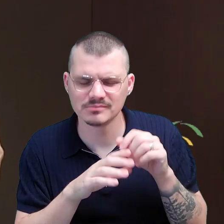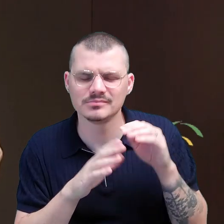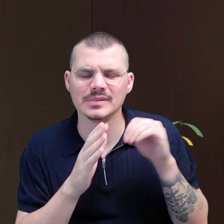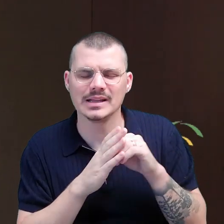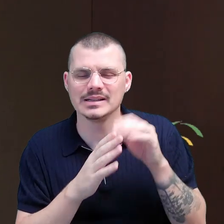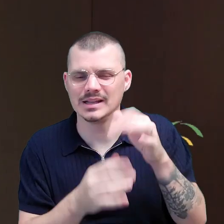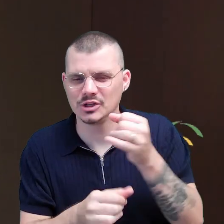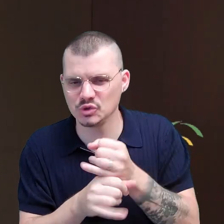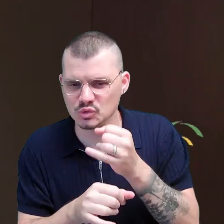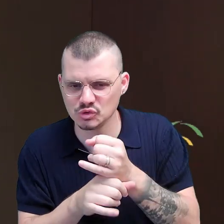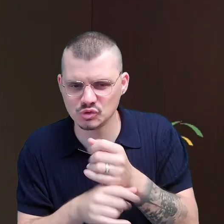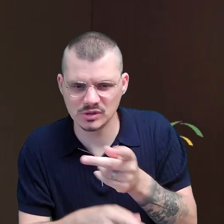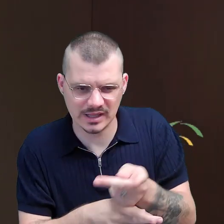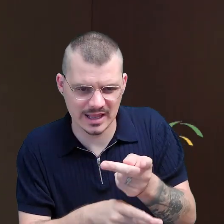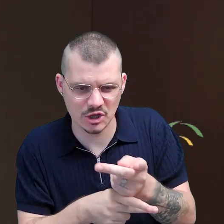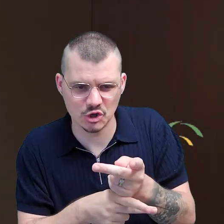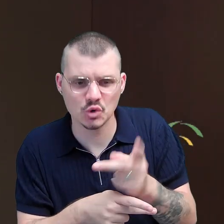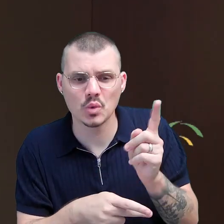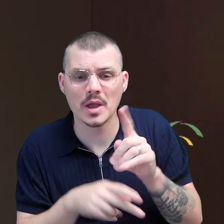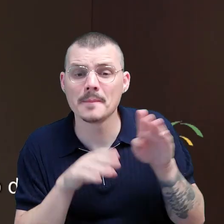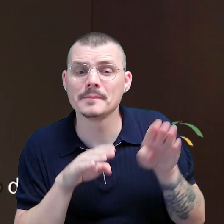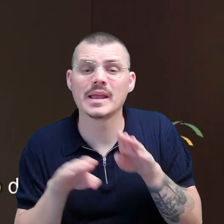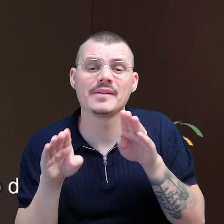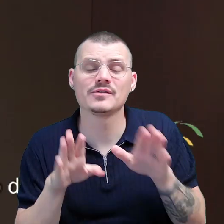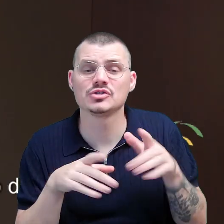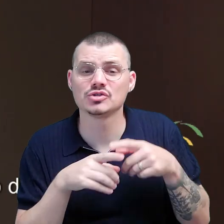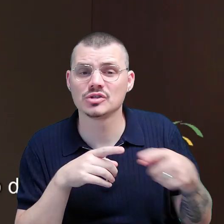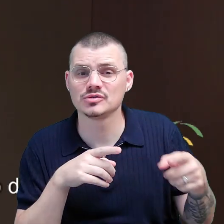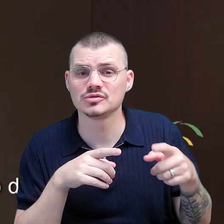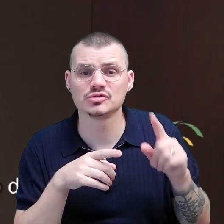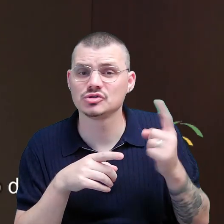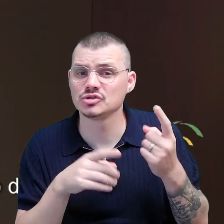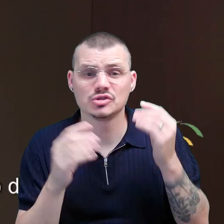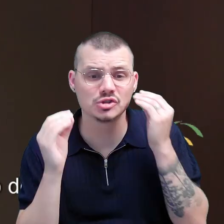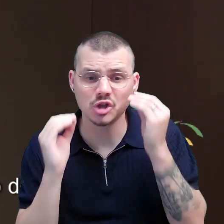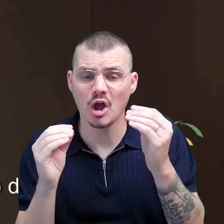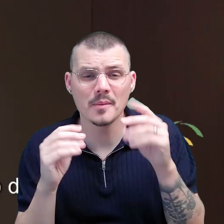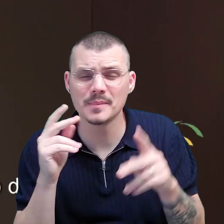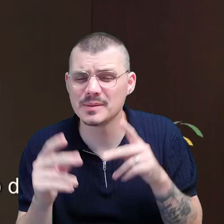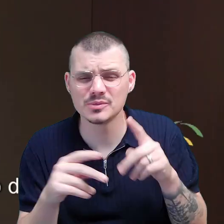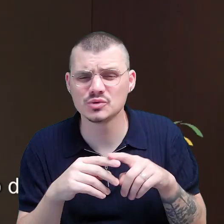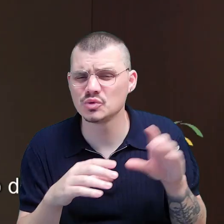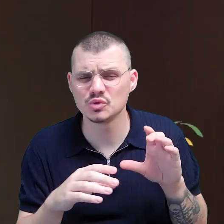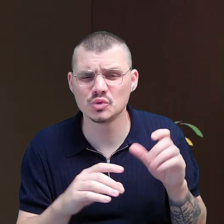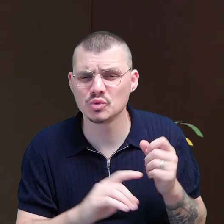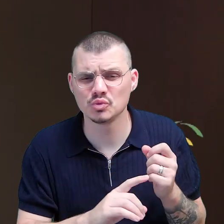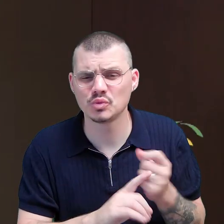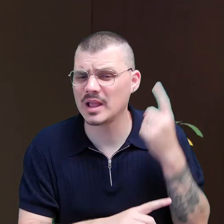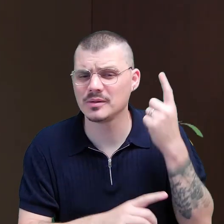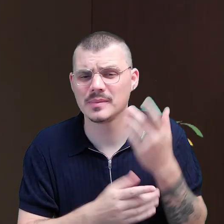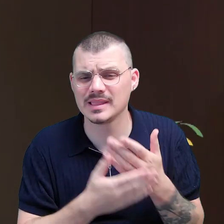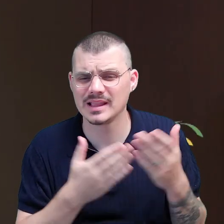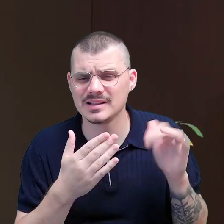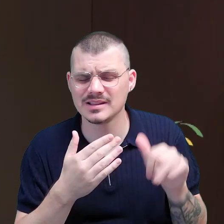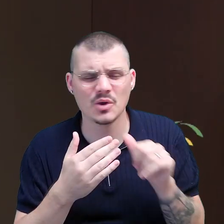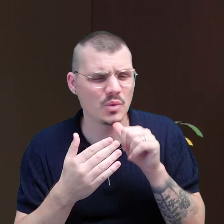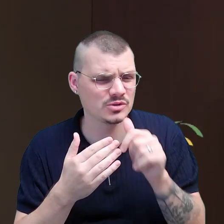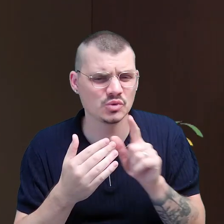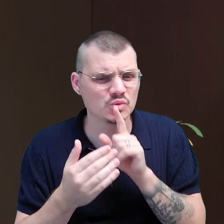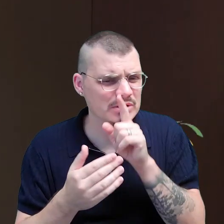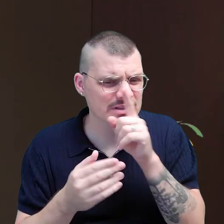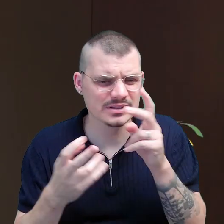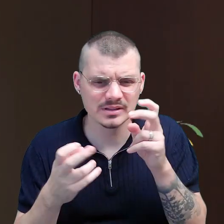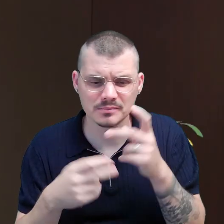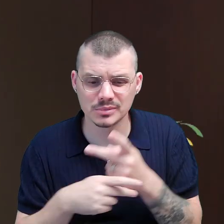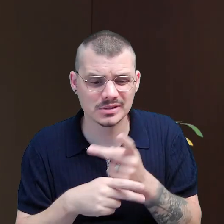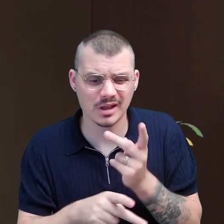era in institutional care where behaviorists just taught people to do random stuff that wasn't